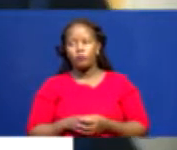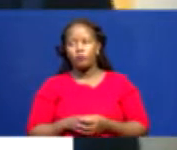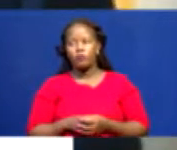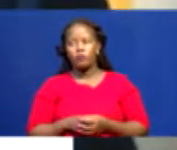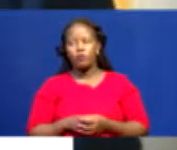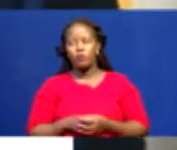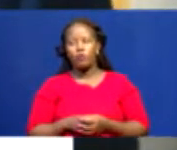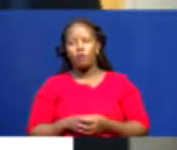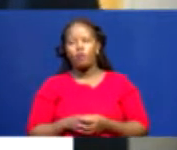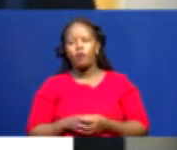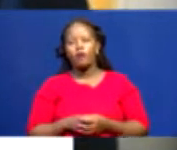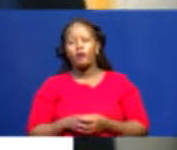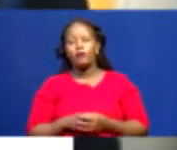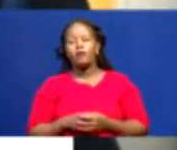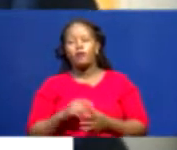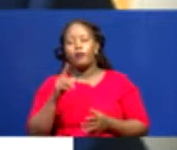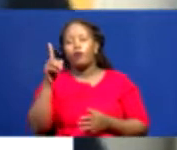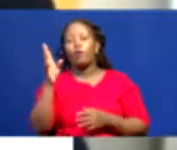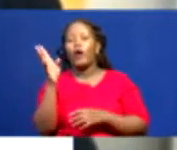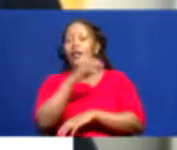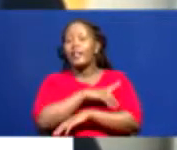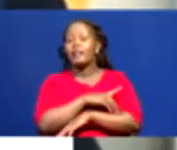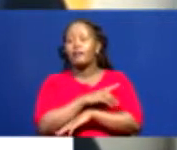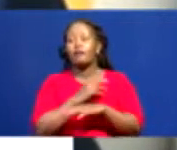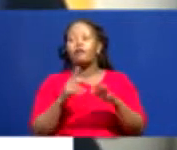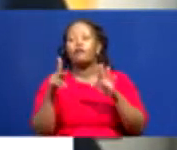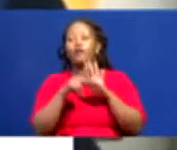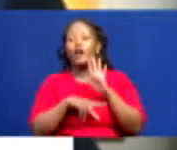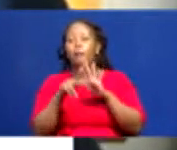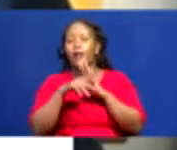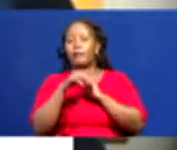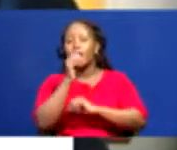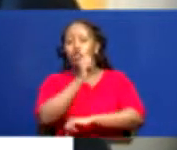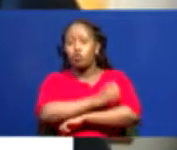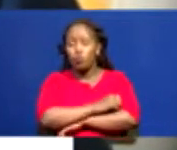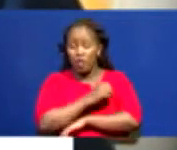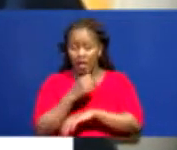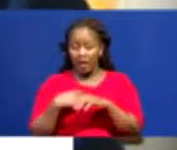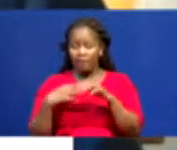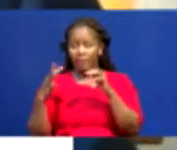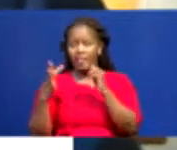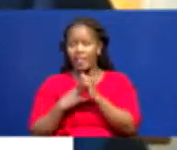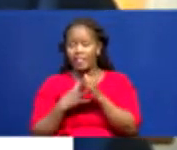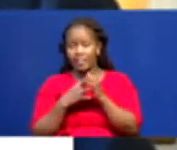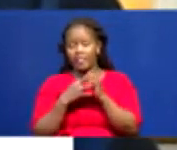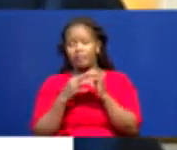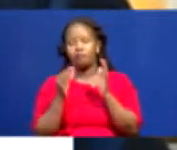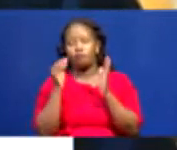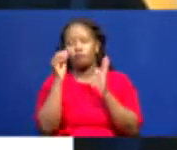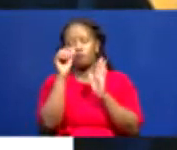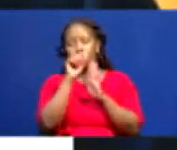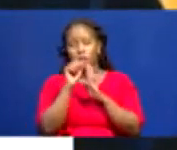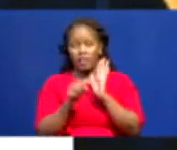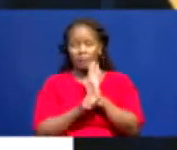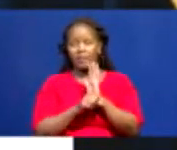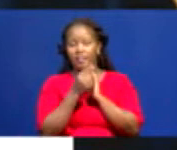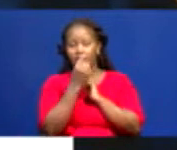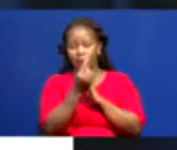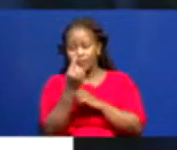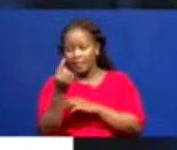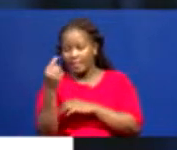In a day for a primary school, we have 8 lessons, and each lesson is 35